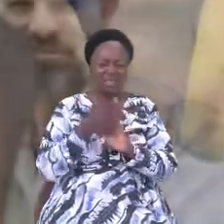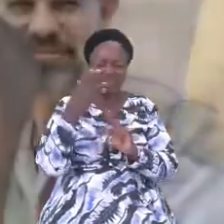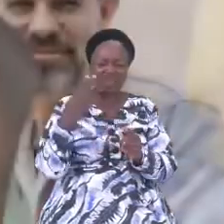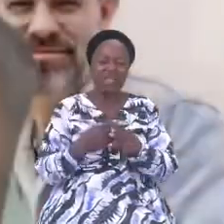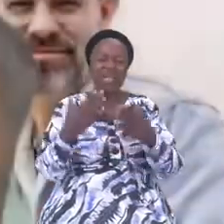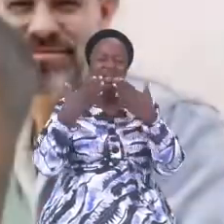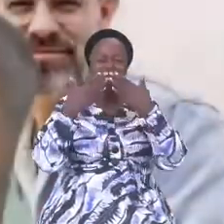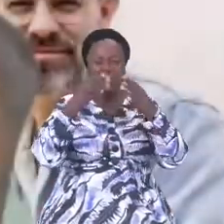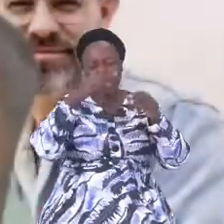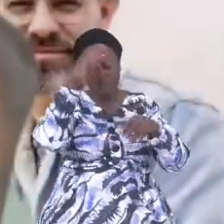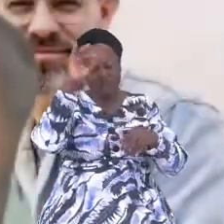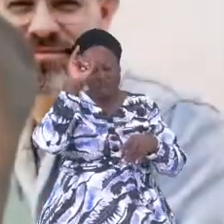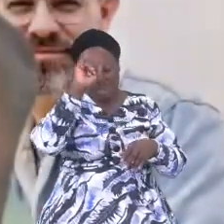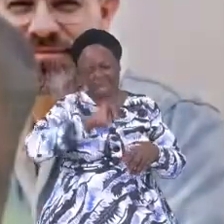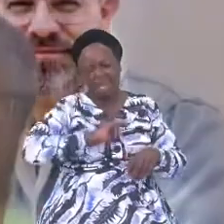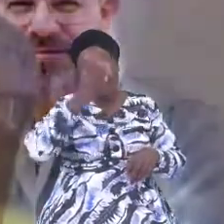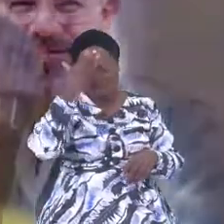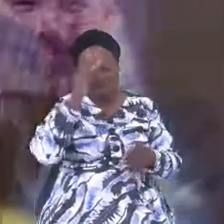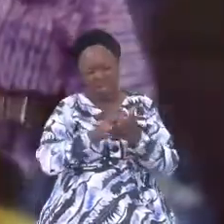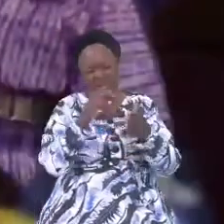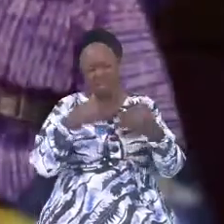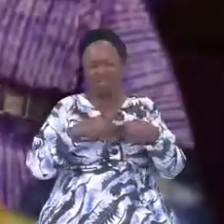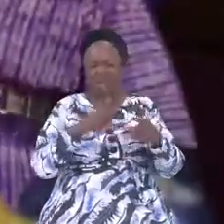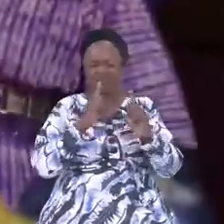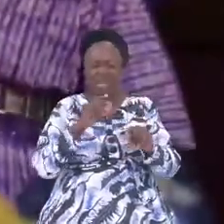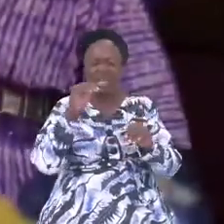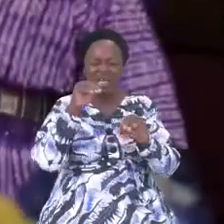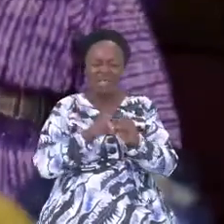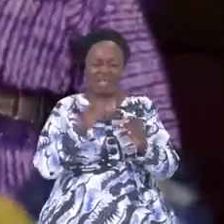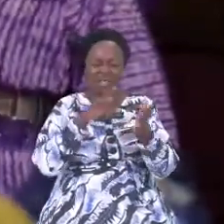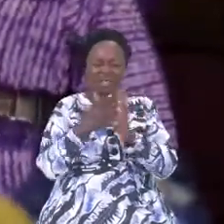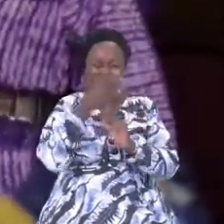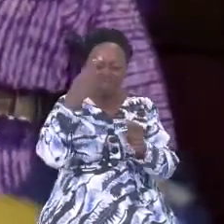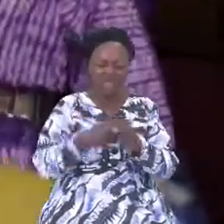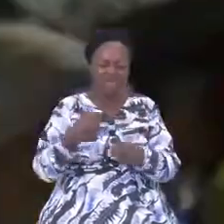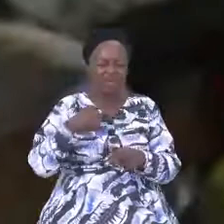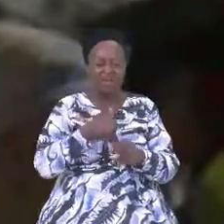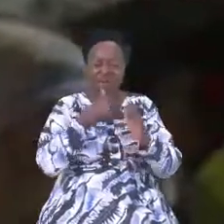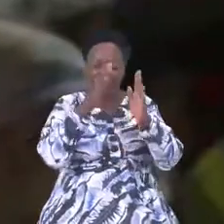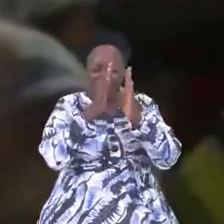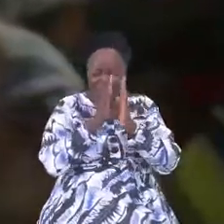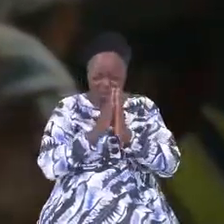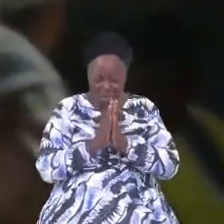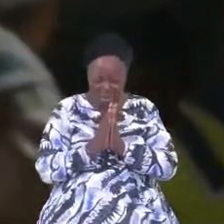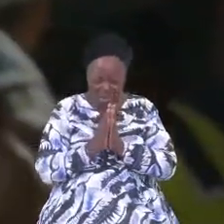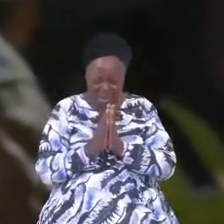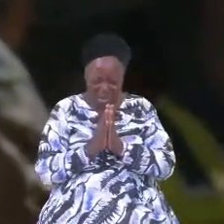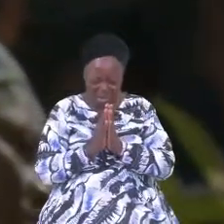because I know you have answered. In Jesus' name we pray.